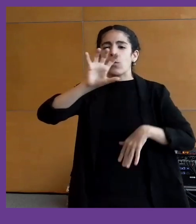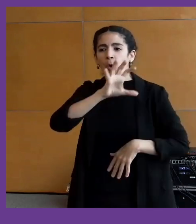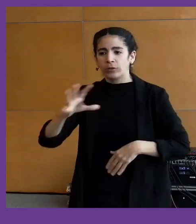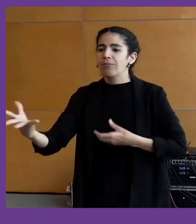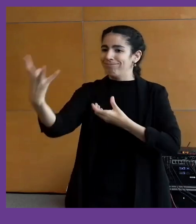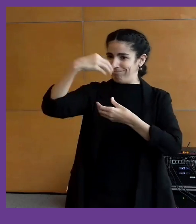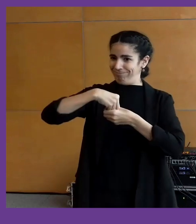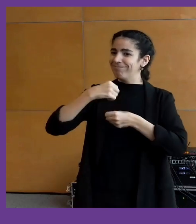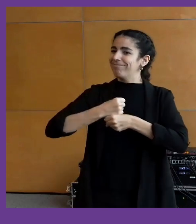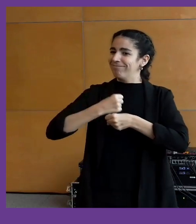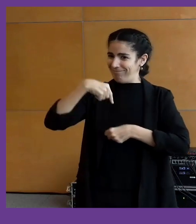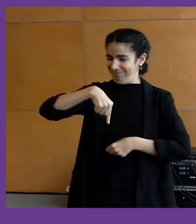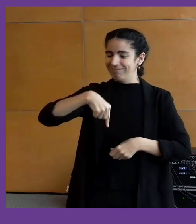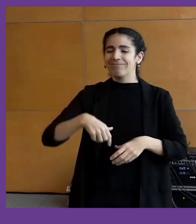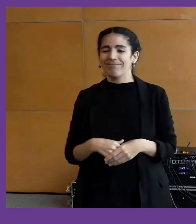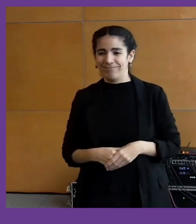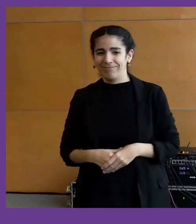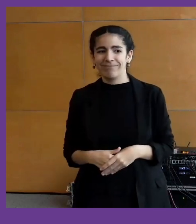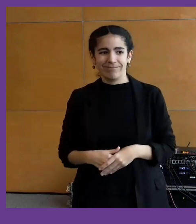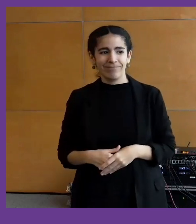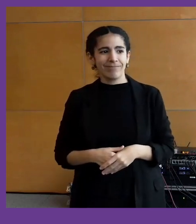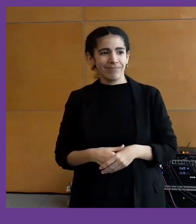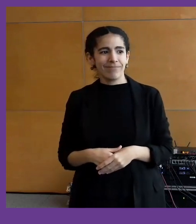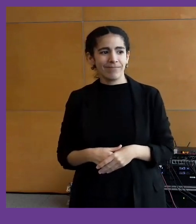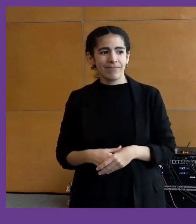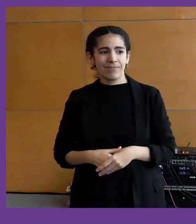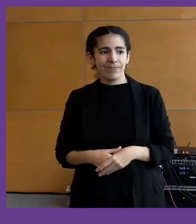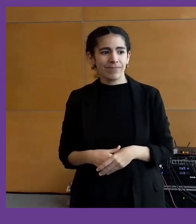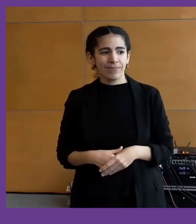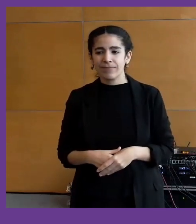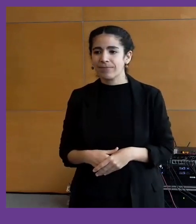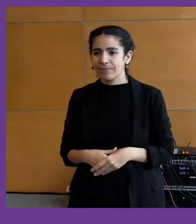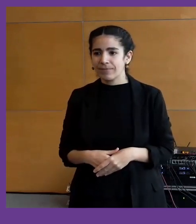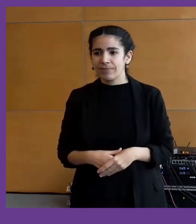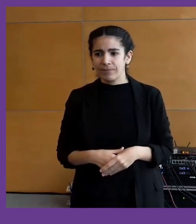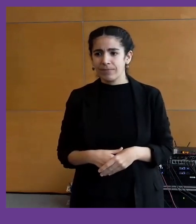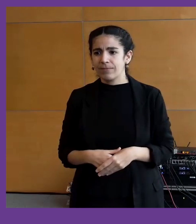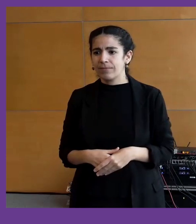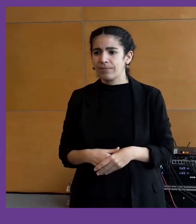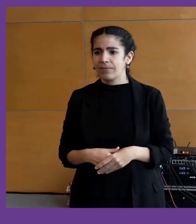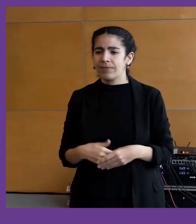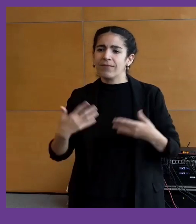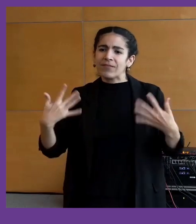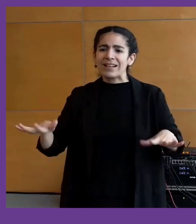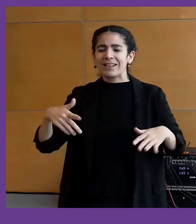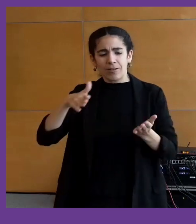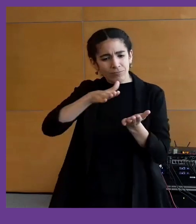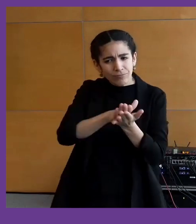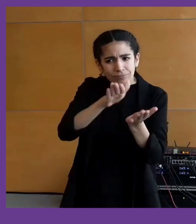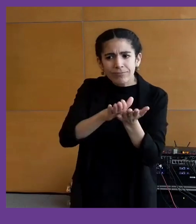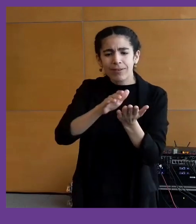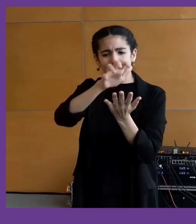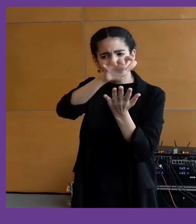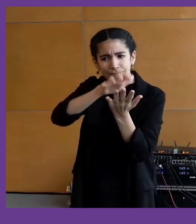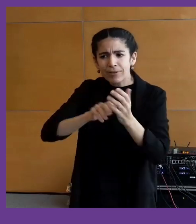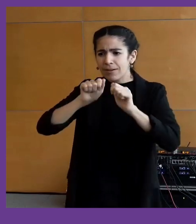knowledge hub. We are collecting the most important publication, library references, good